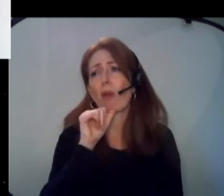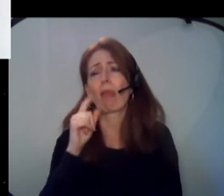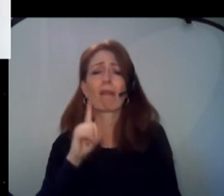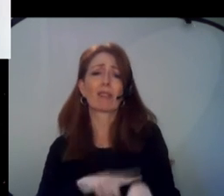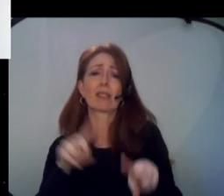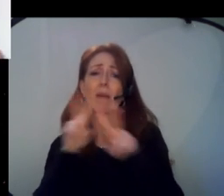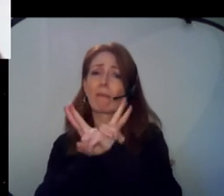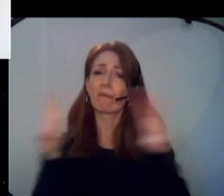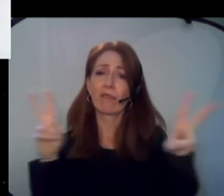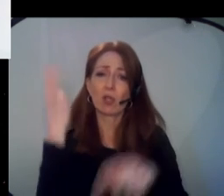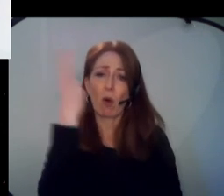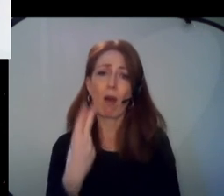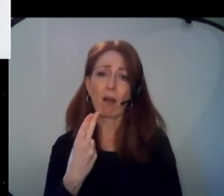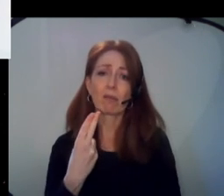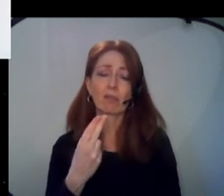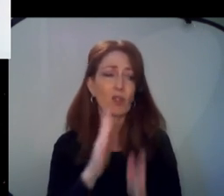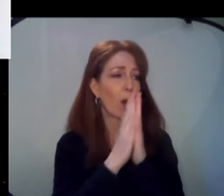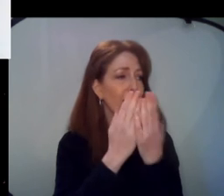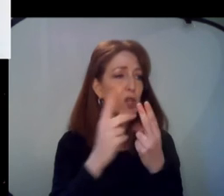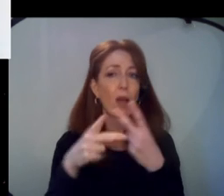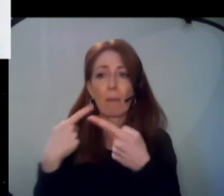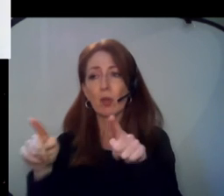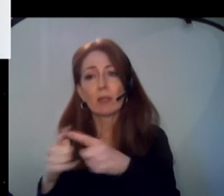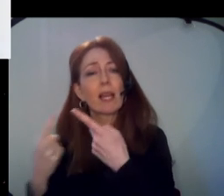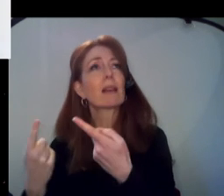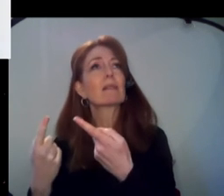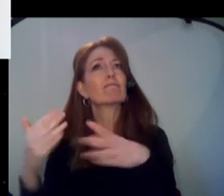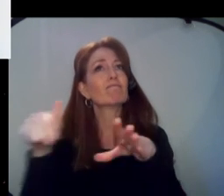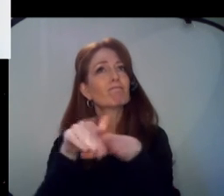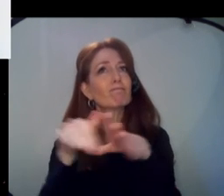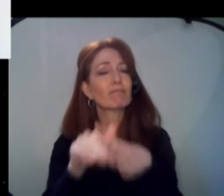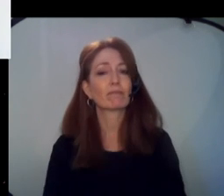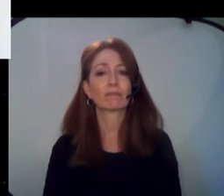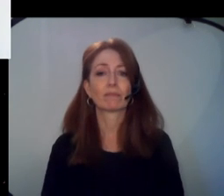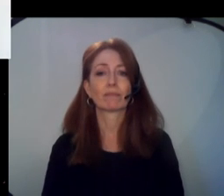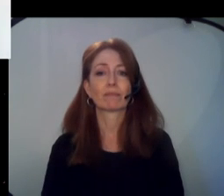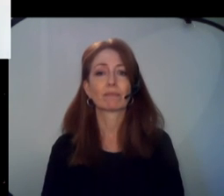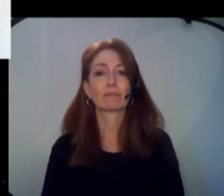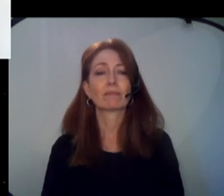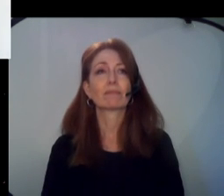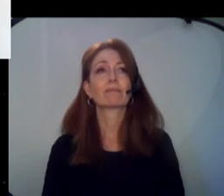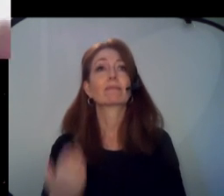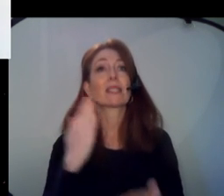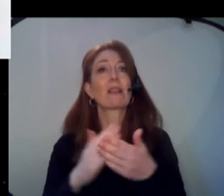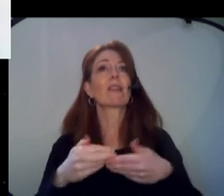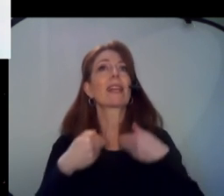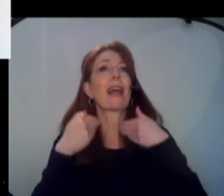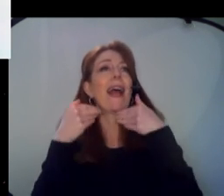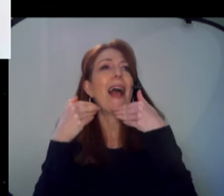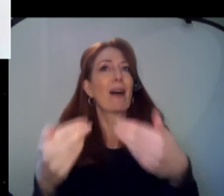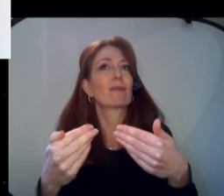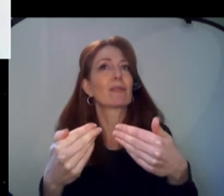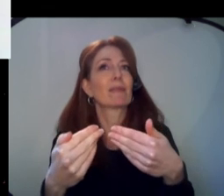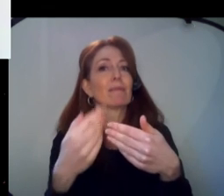arts, across literature, in music. So yeah, she's out there, but she's certainly not on her own. She's one of a